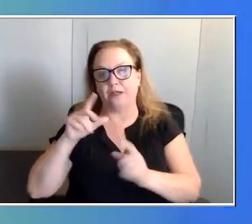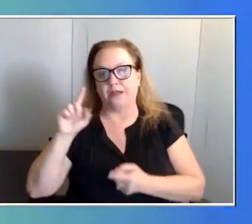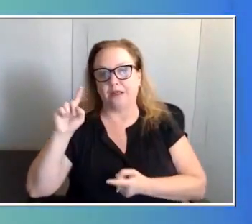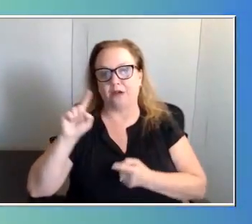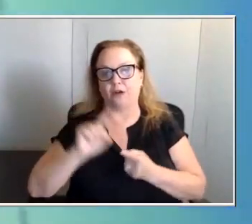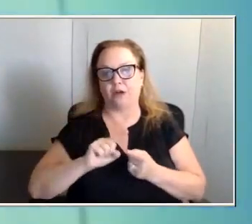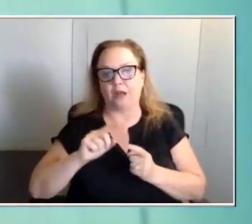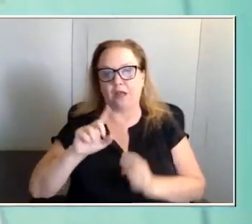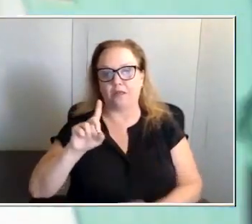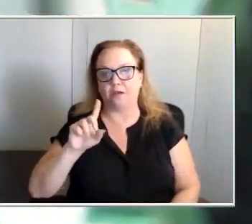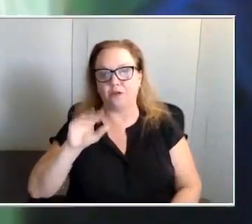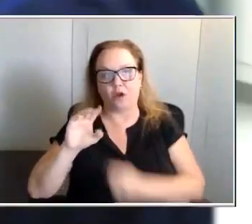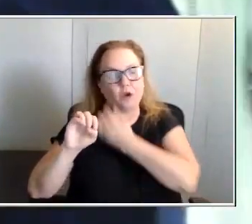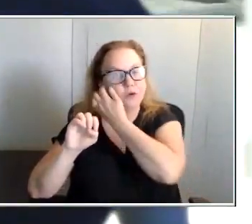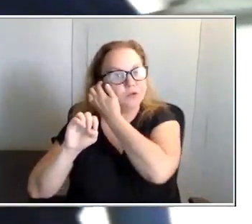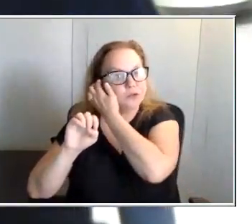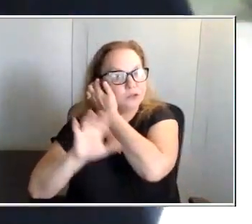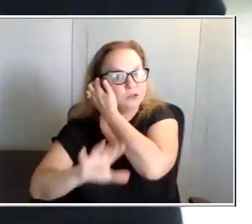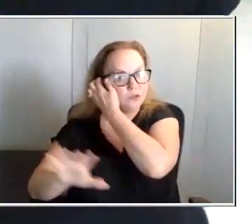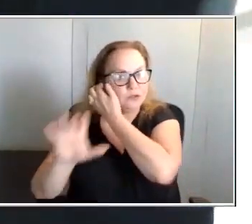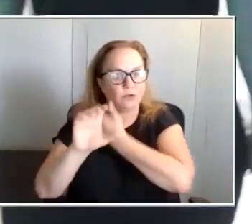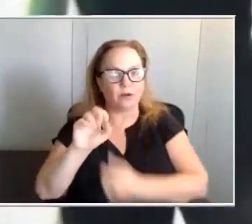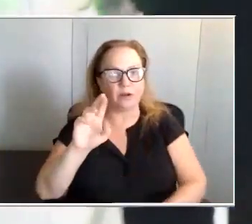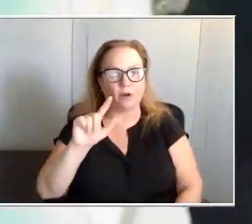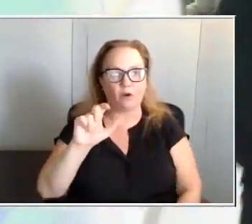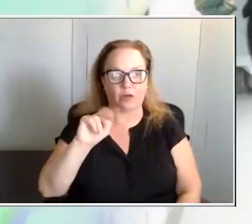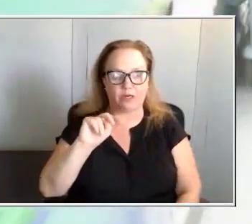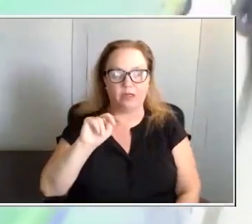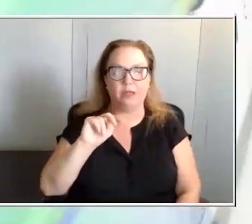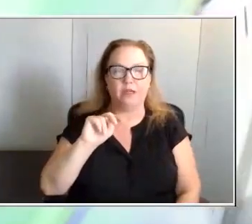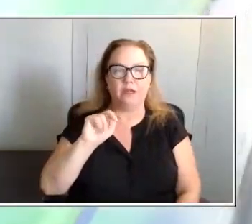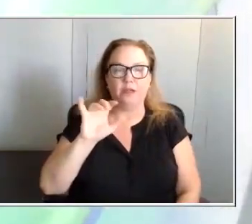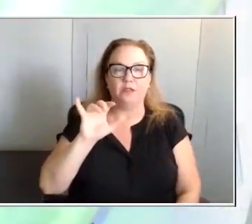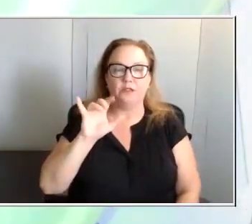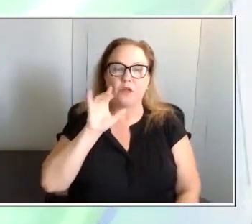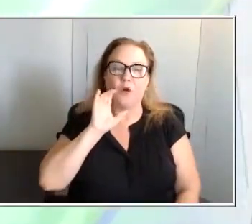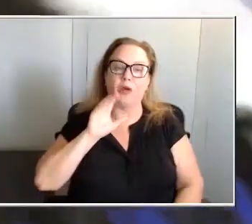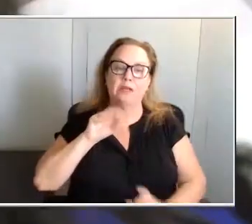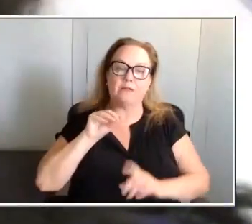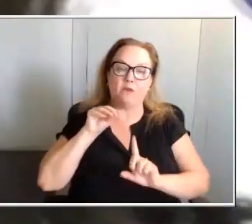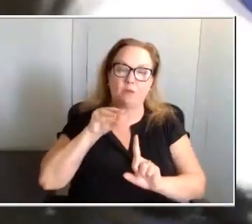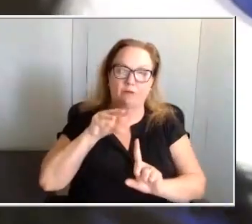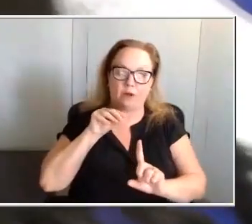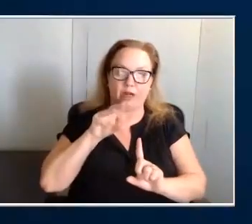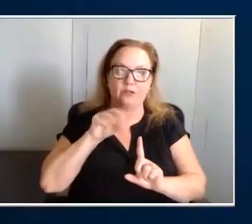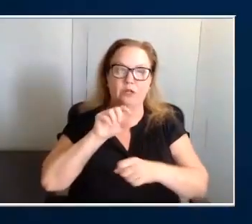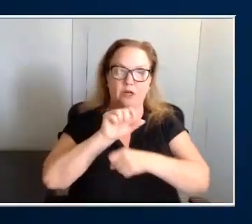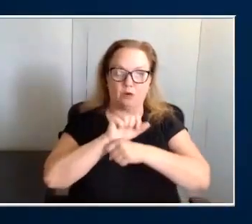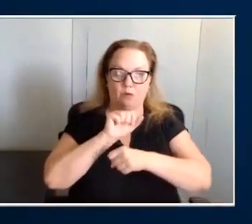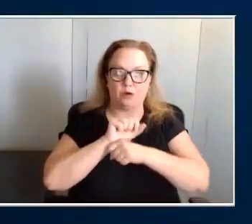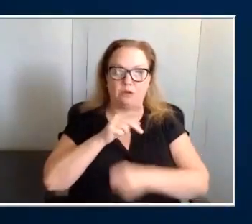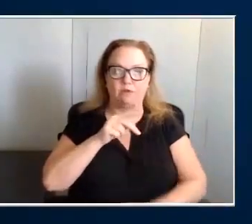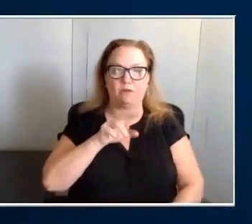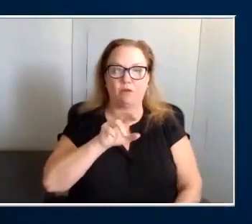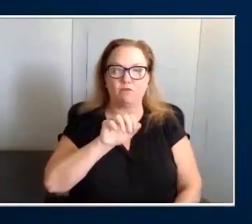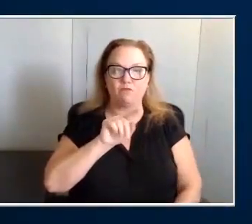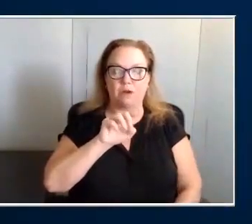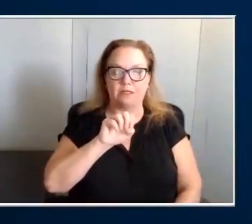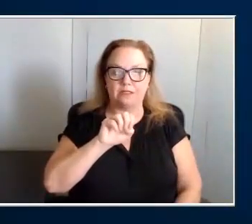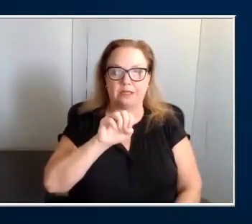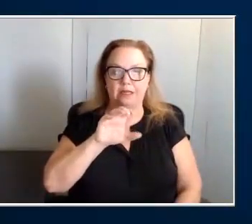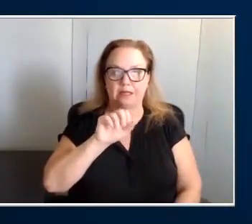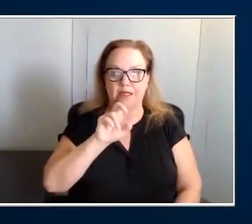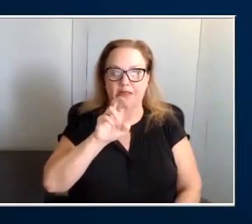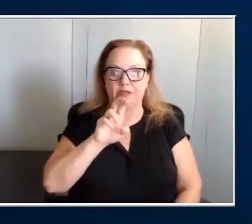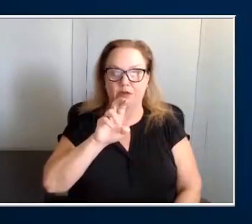dose to the surrounding organs. And so proton therapy as a form of radiation does work for prostate cancer. In fact, we do treat prostate cancer